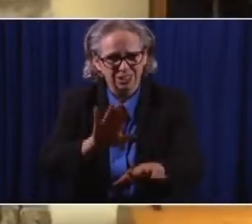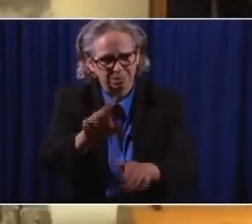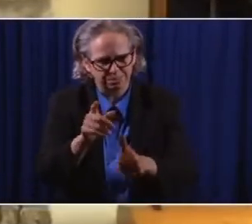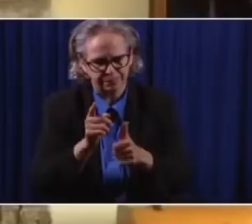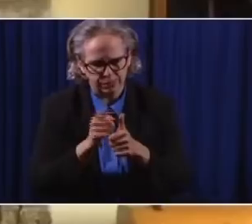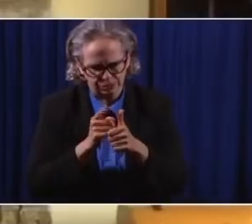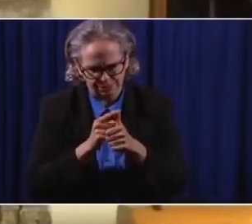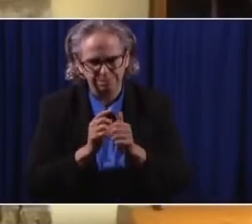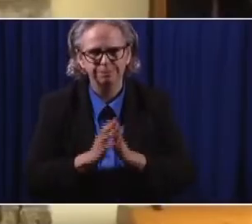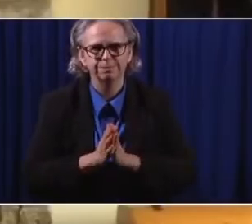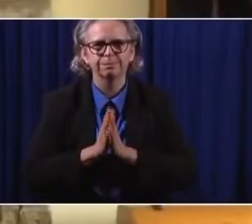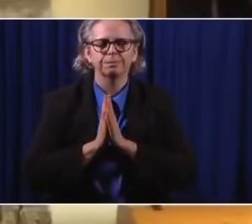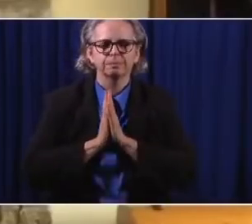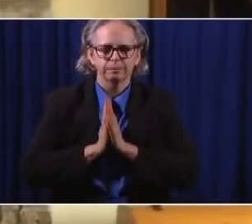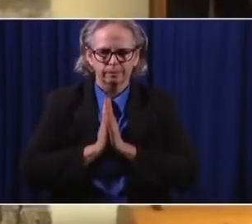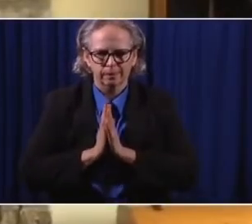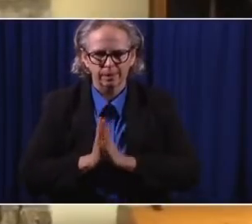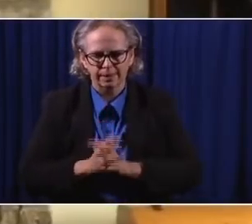there's no